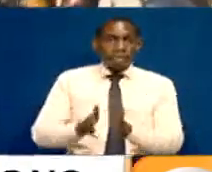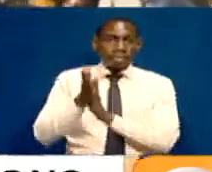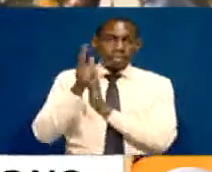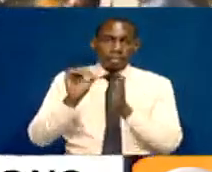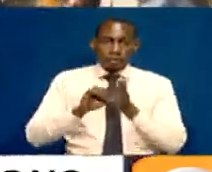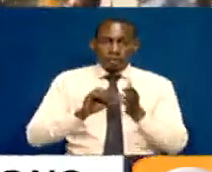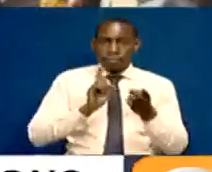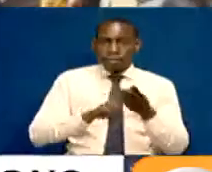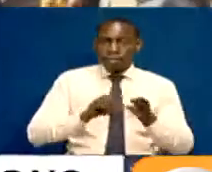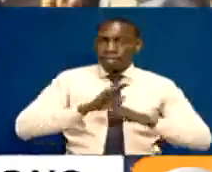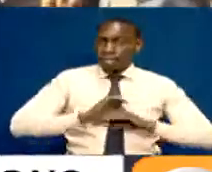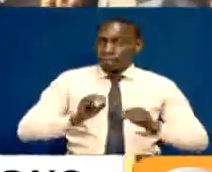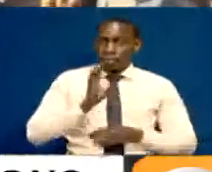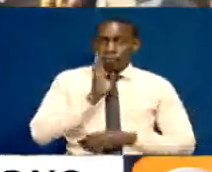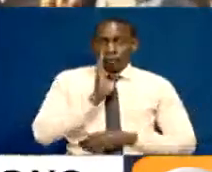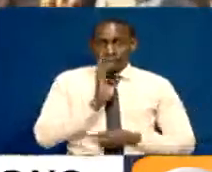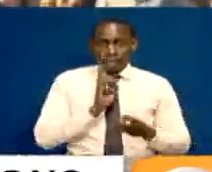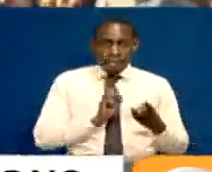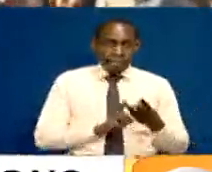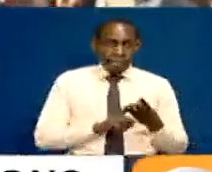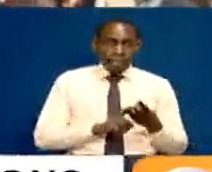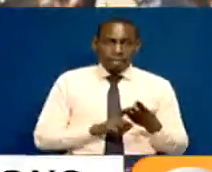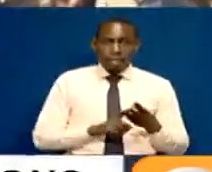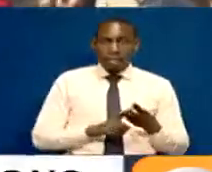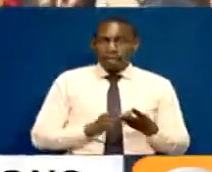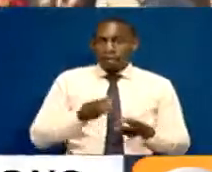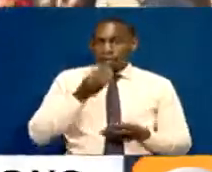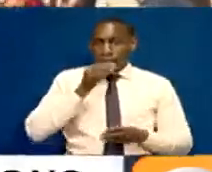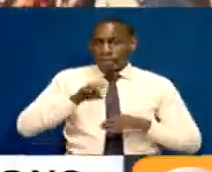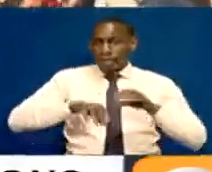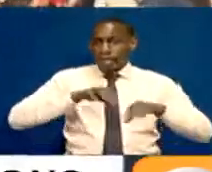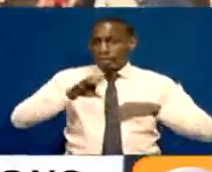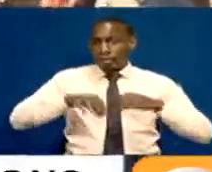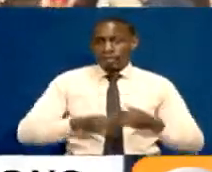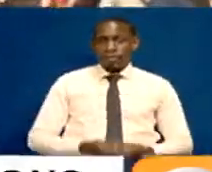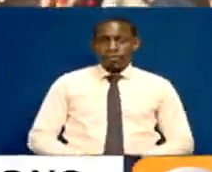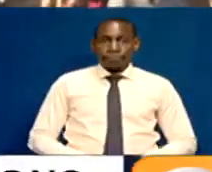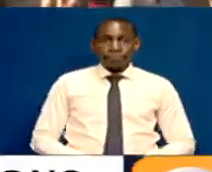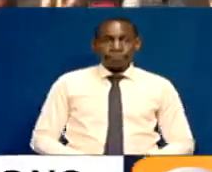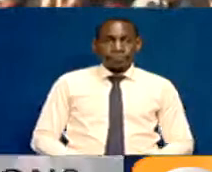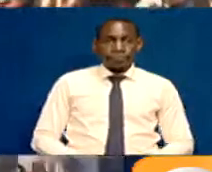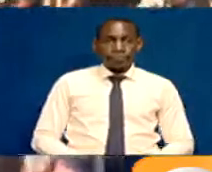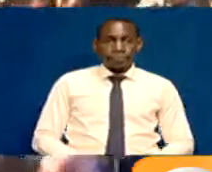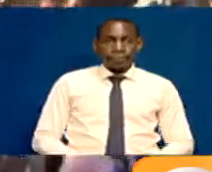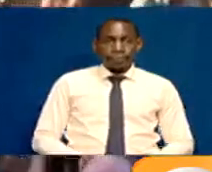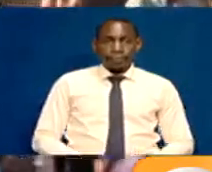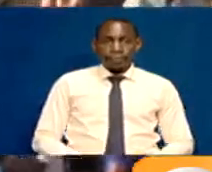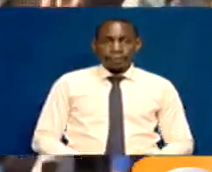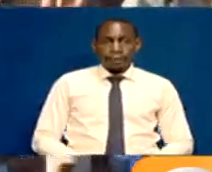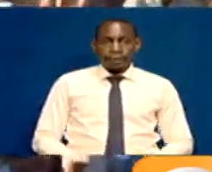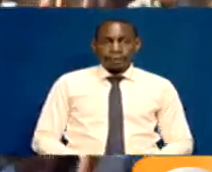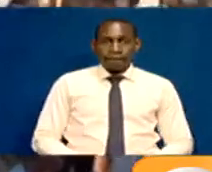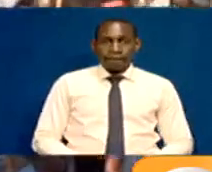insecurity, insufficient water, and pasture for their livestock. Chemutai Goin, Citizen